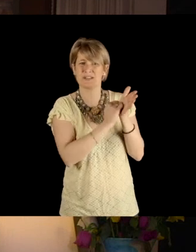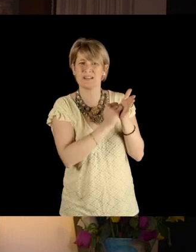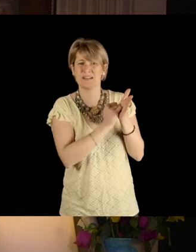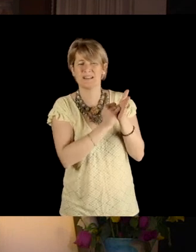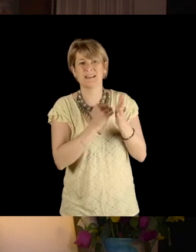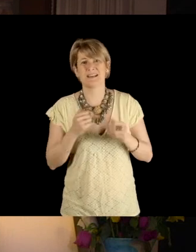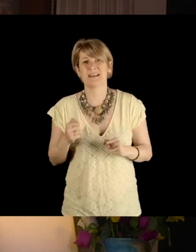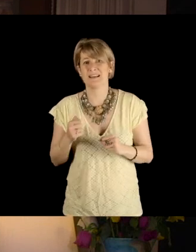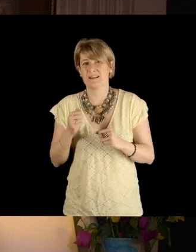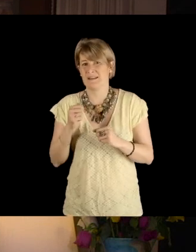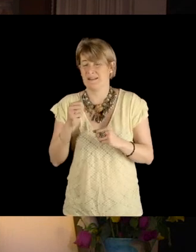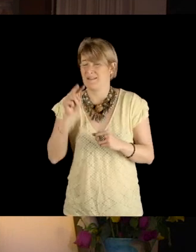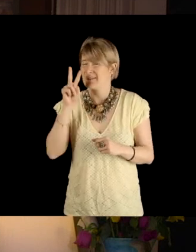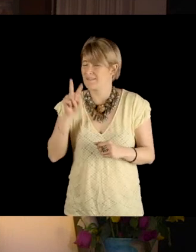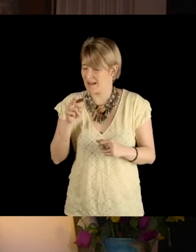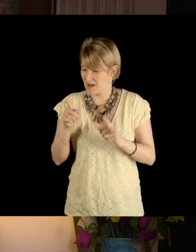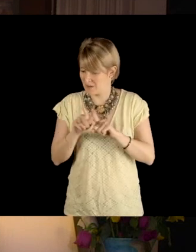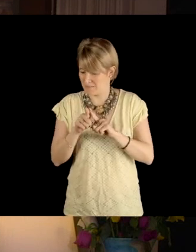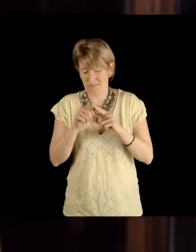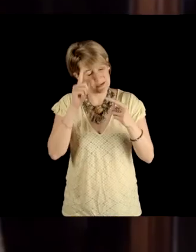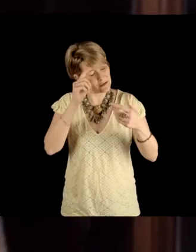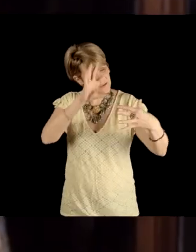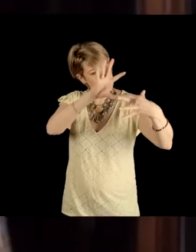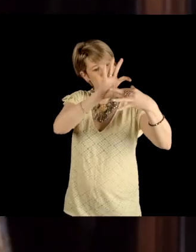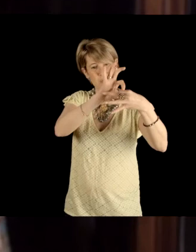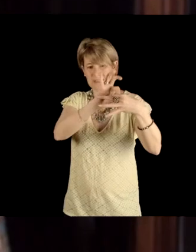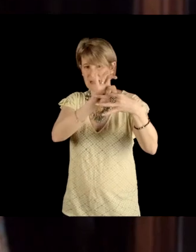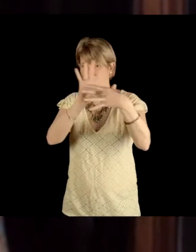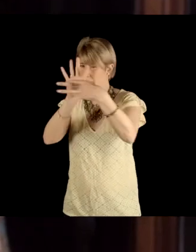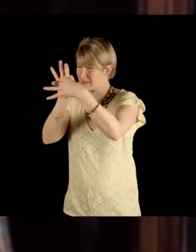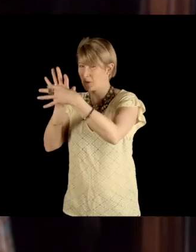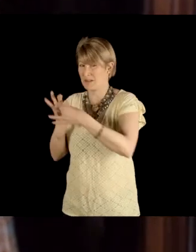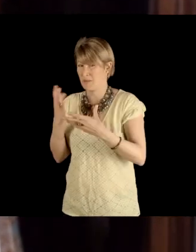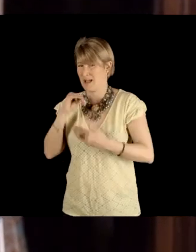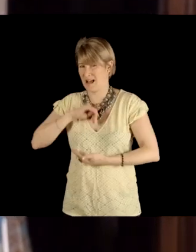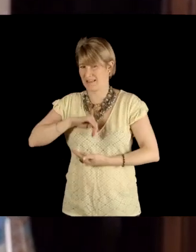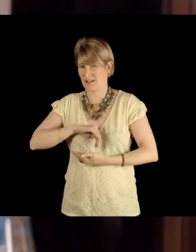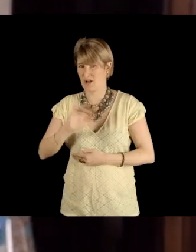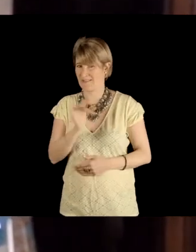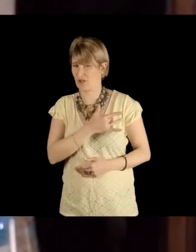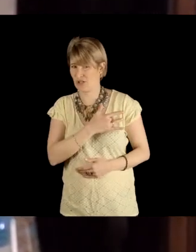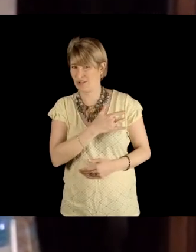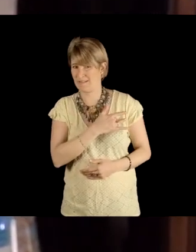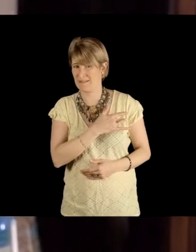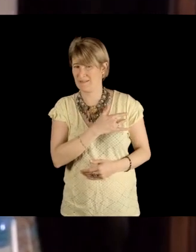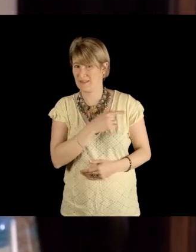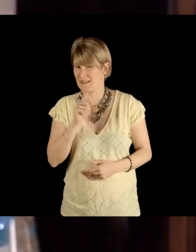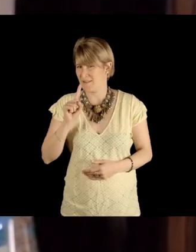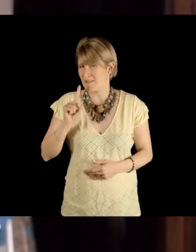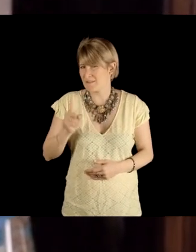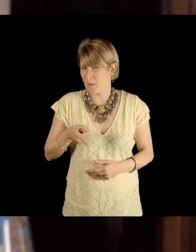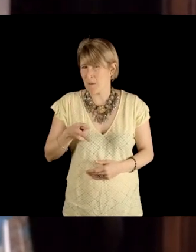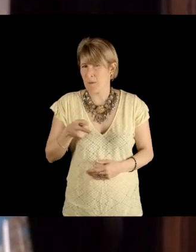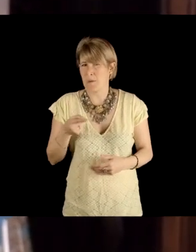observation at every step like a scientist would. Especially this aspect of what is my